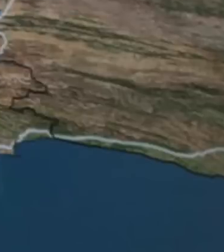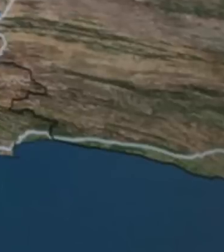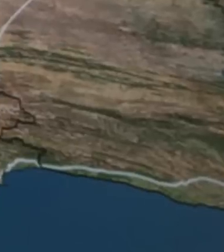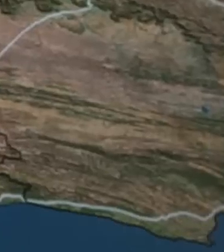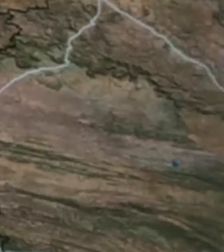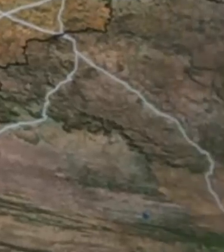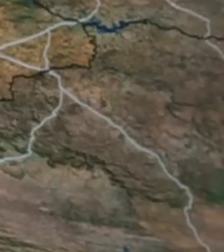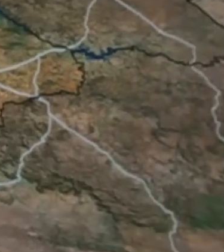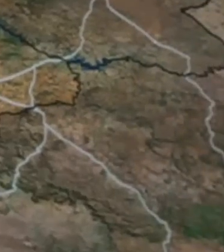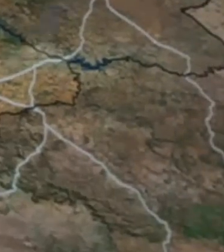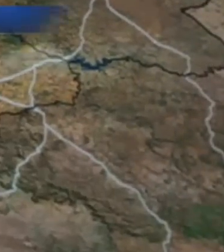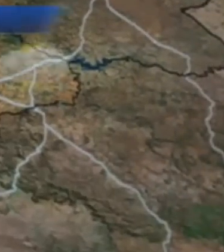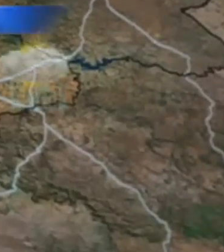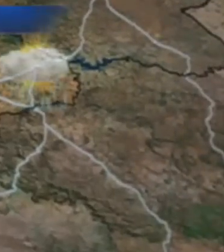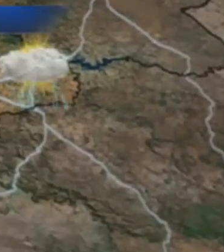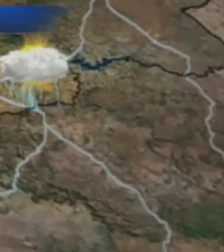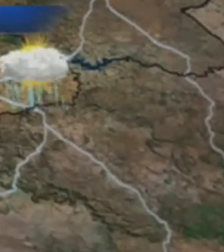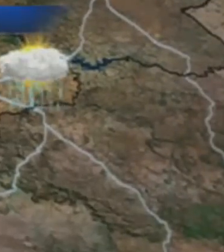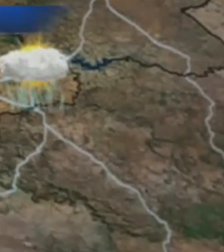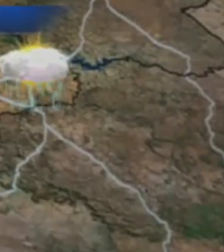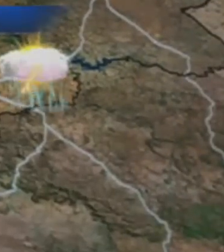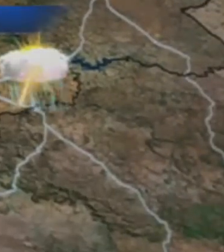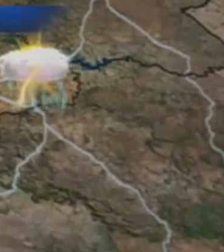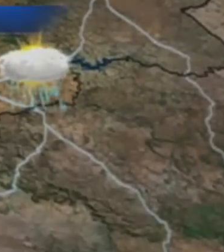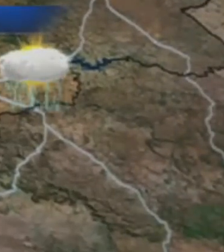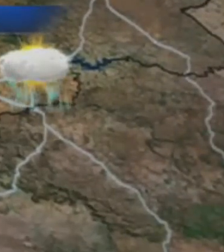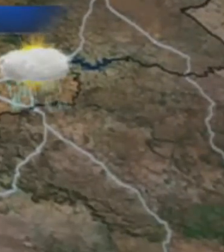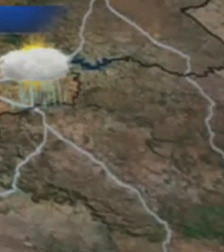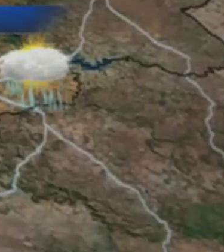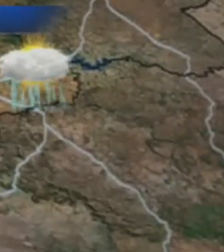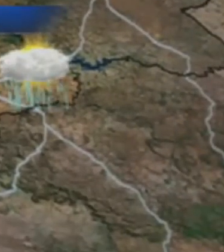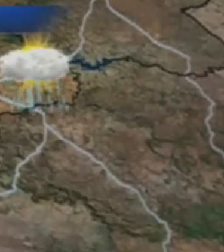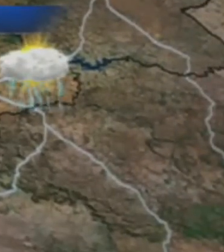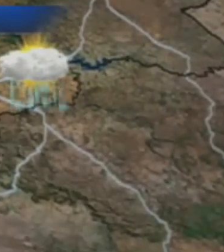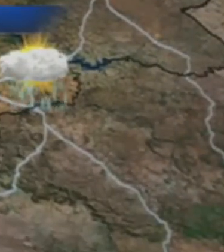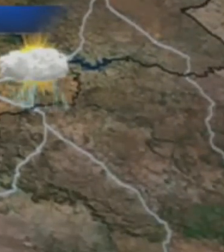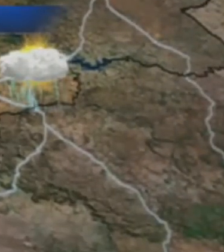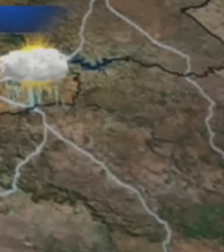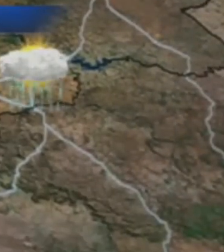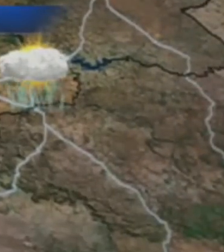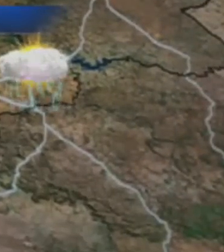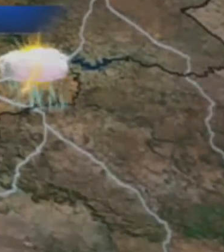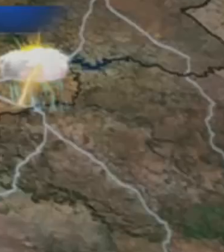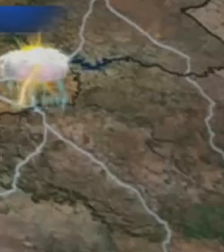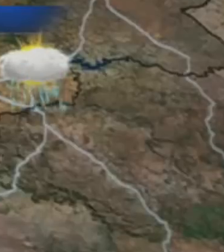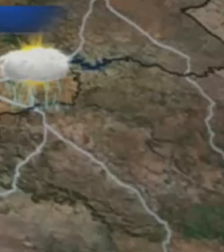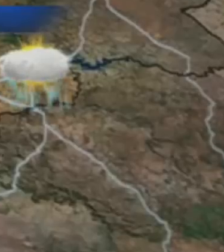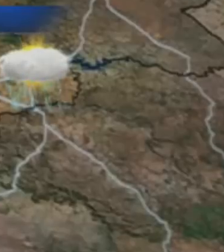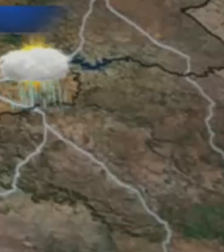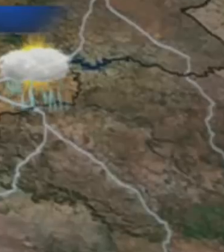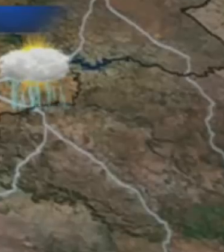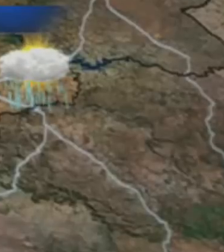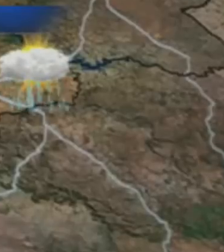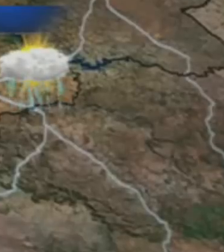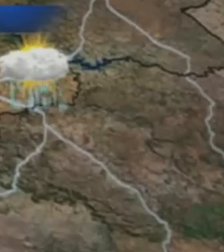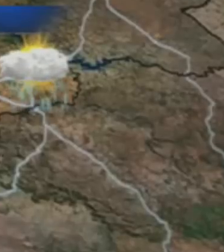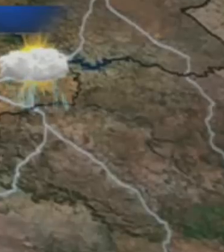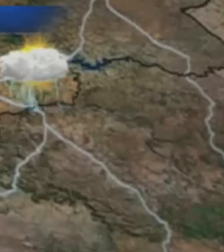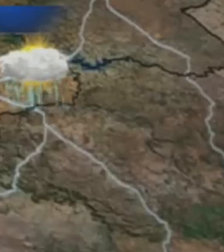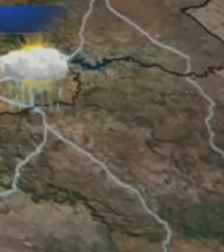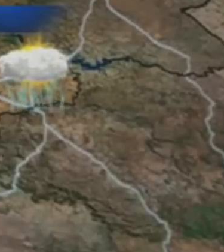di grata di le 22 mere ka kwa province ka kwa Northern Cape teng Springbok tle ke me go di grata di le 22